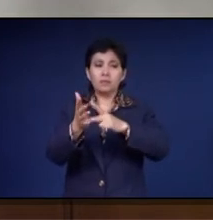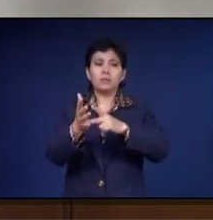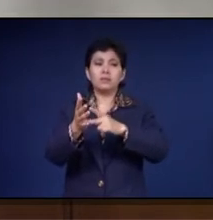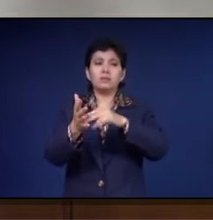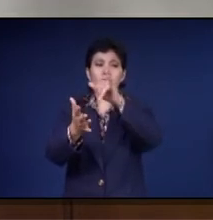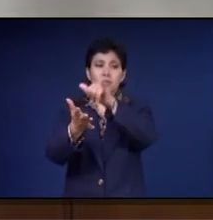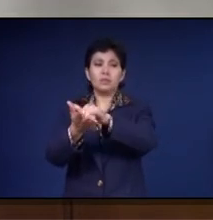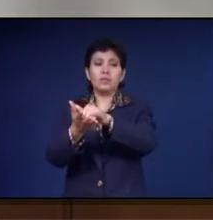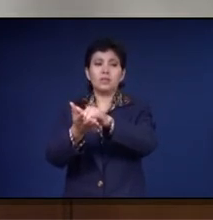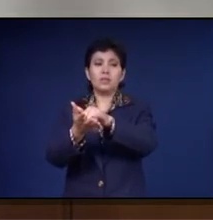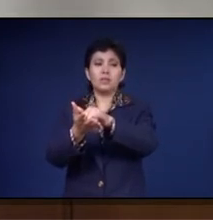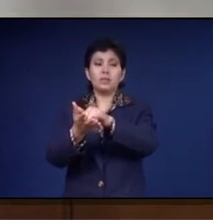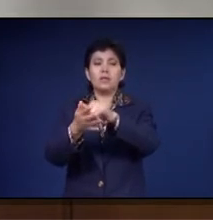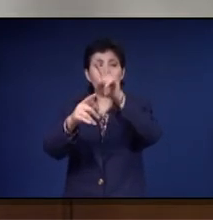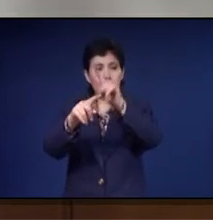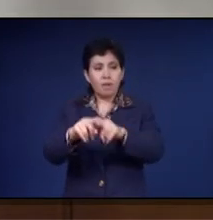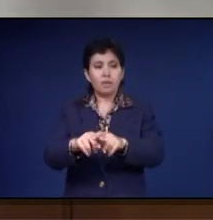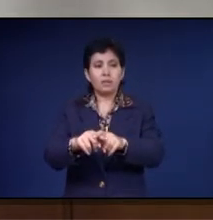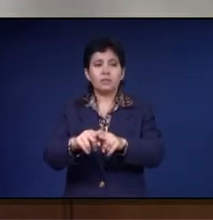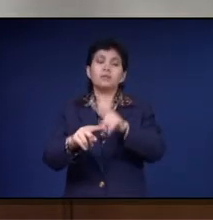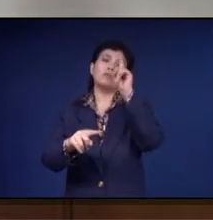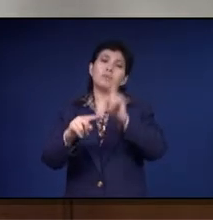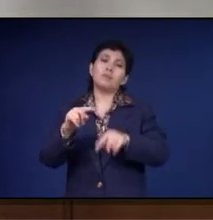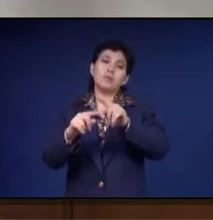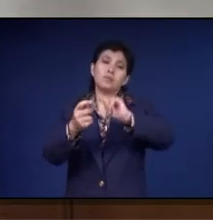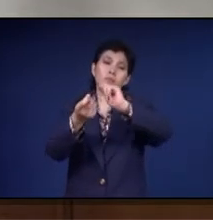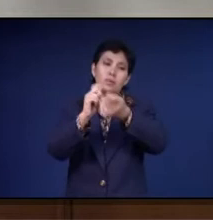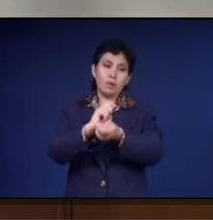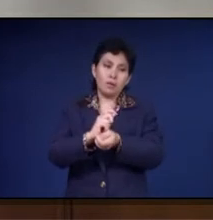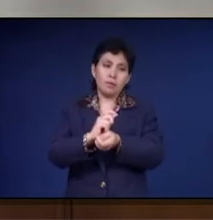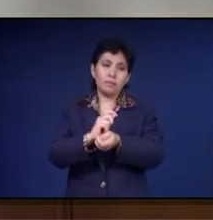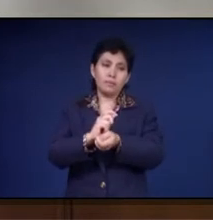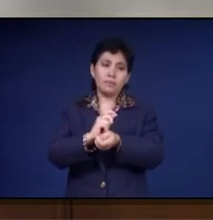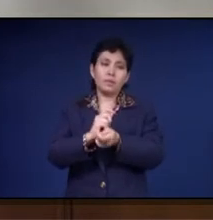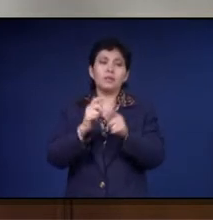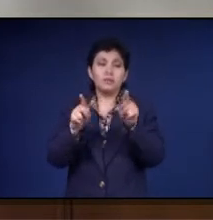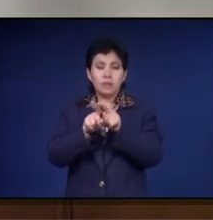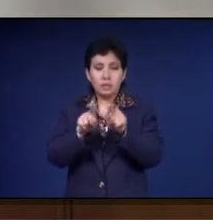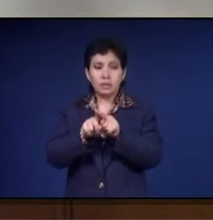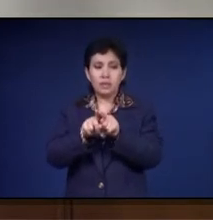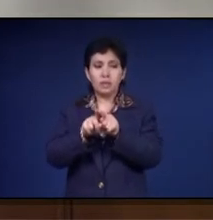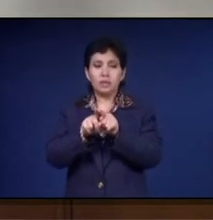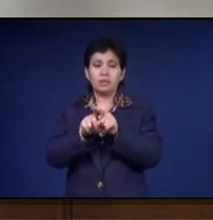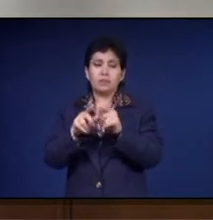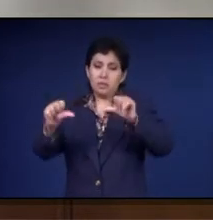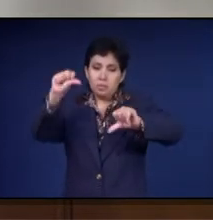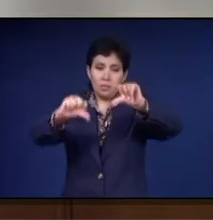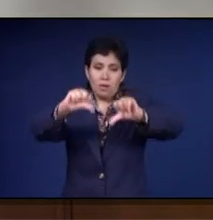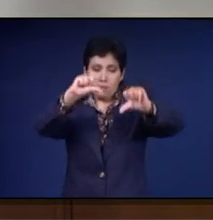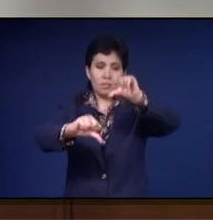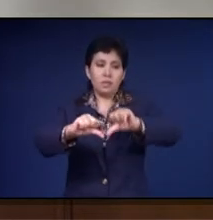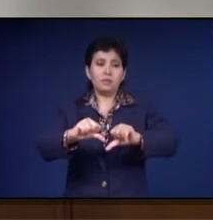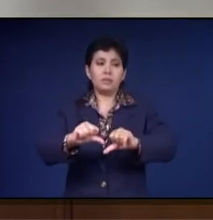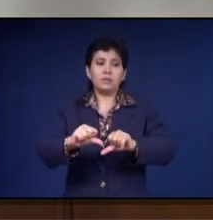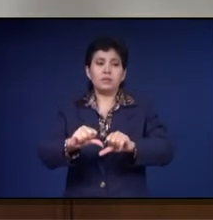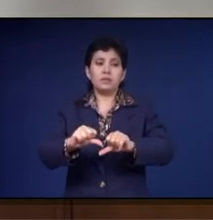that it's independent, that it will not change throughout the experiment. One could be the